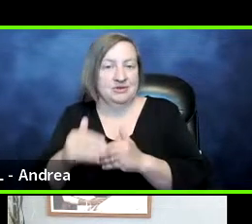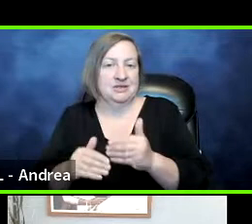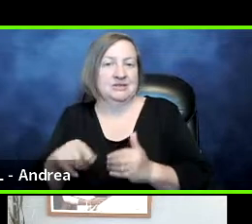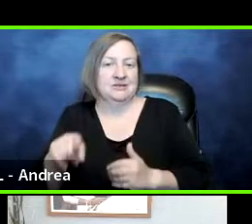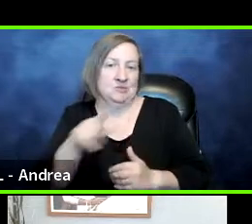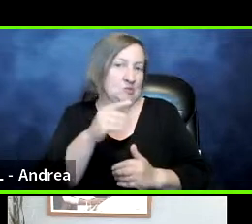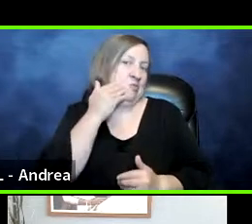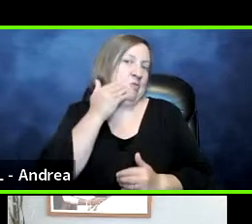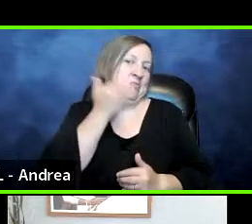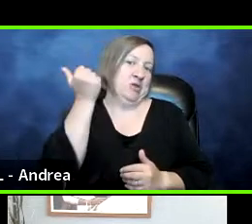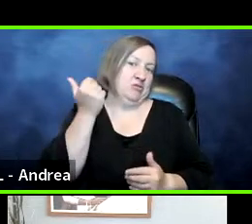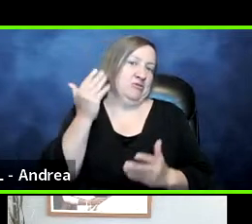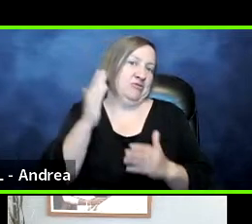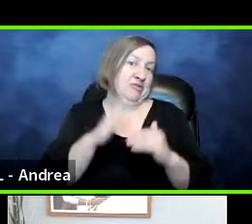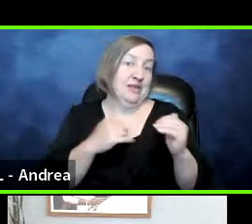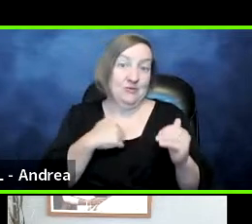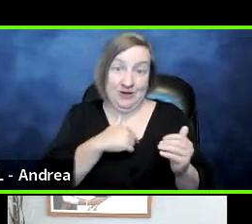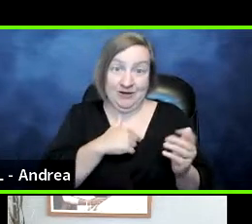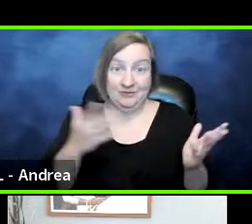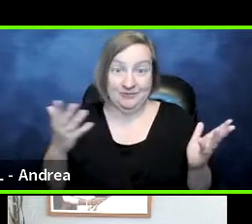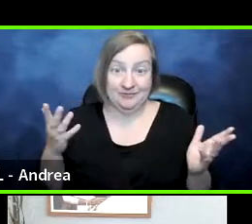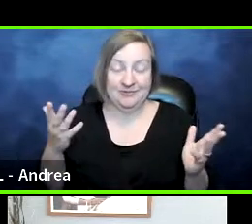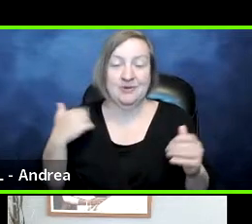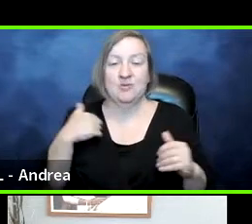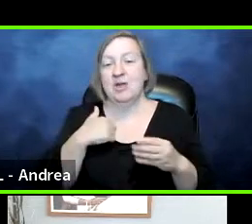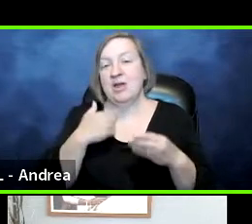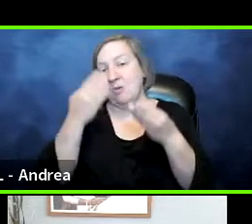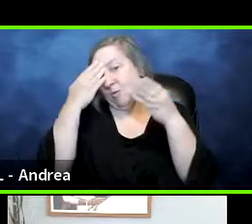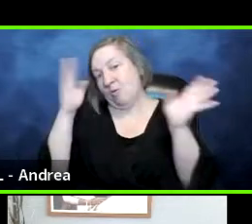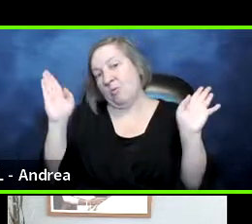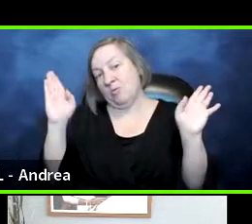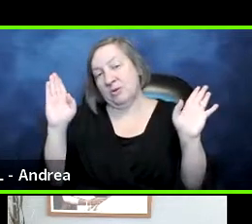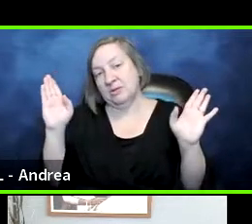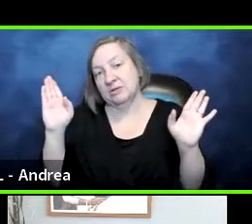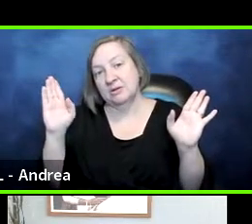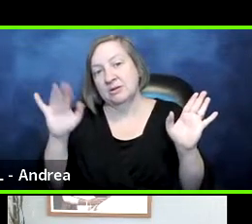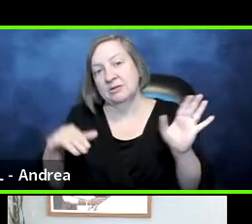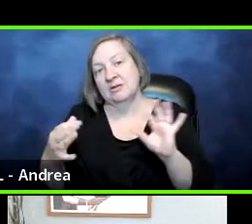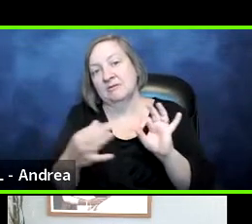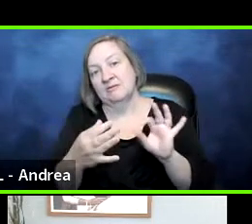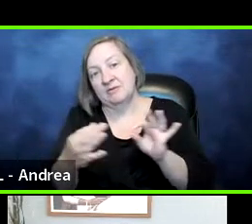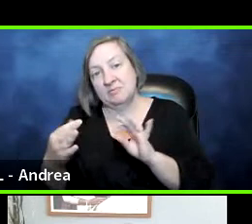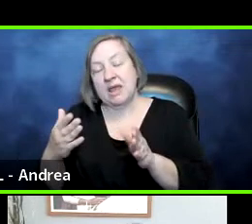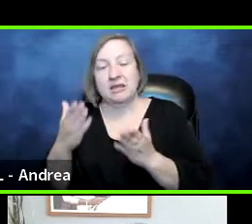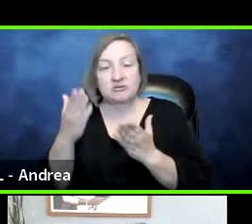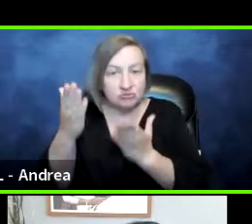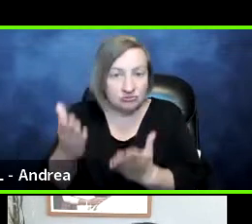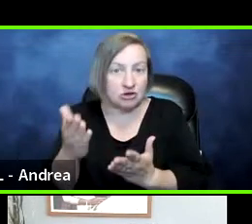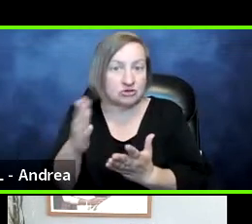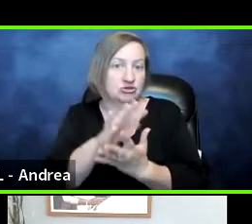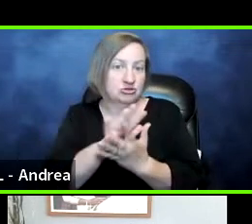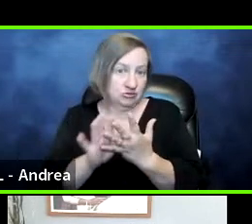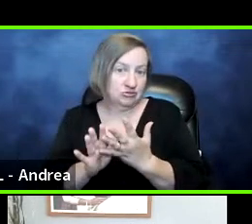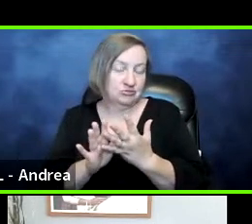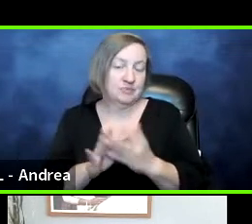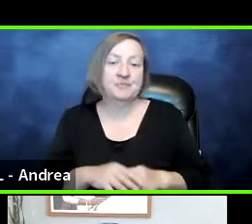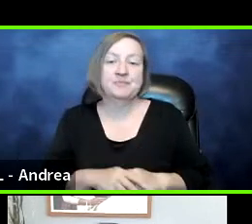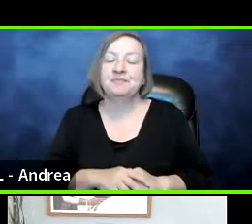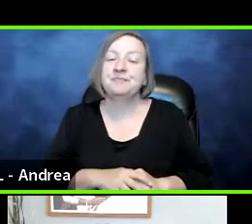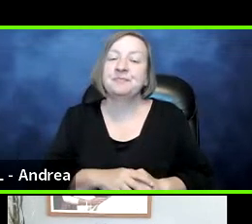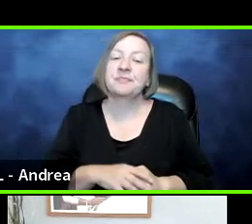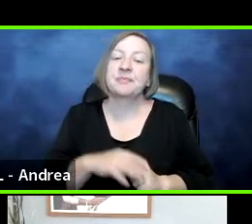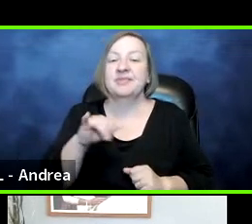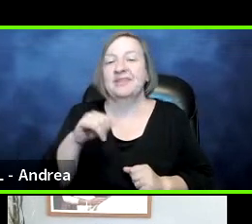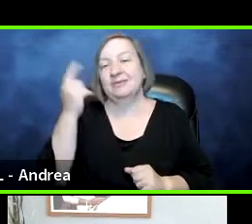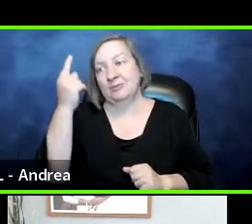perhaps many of us. We're open to that feedback and suggestions as well. That was one of the reasons why we